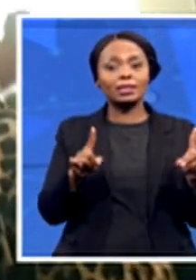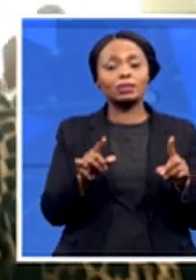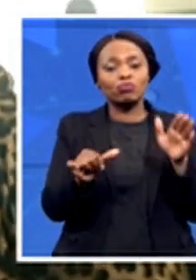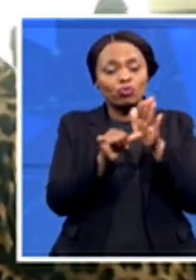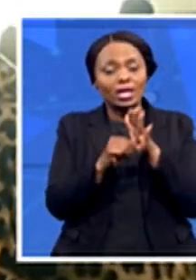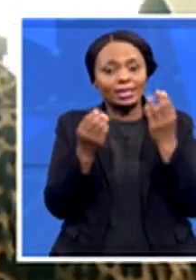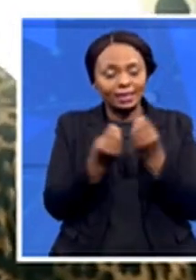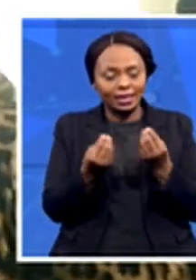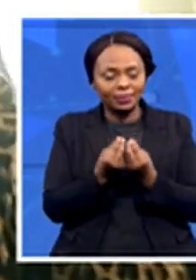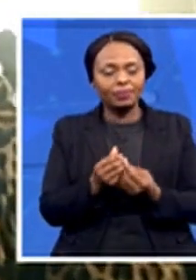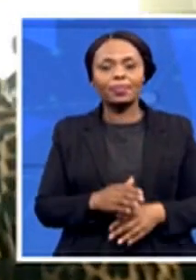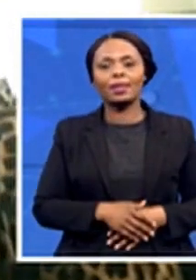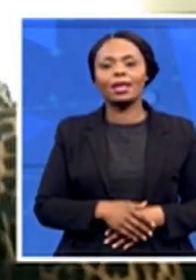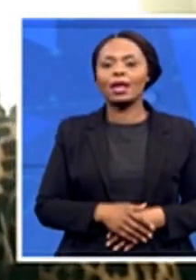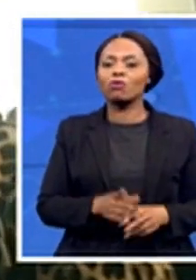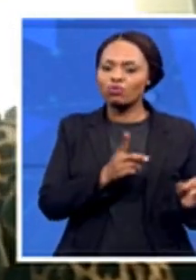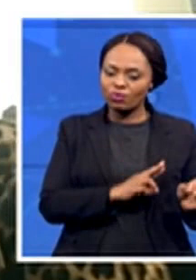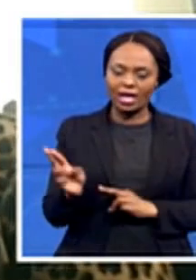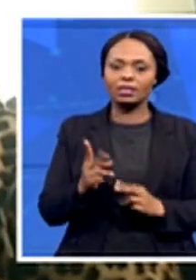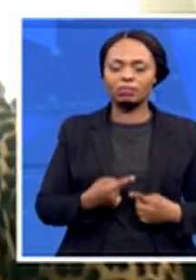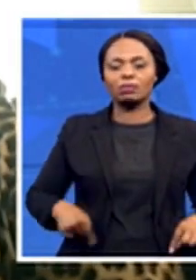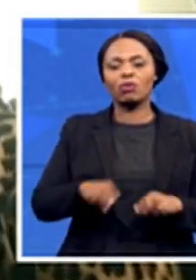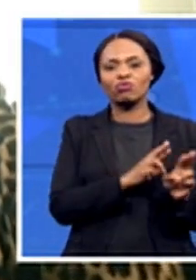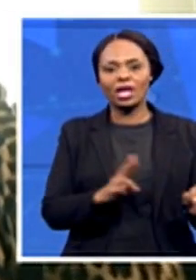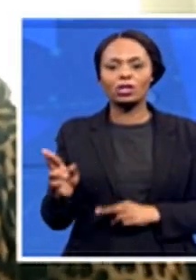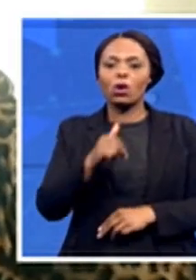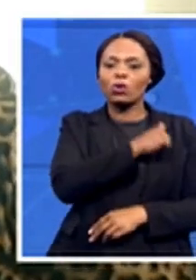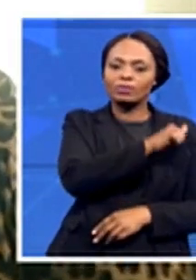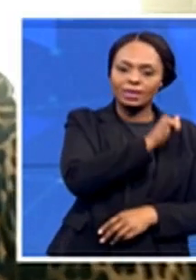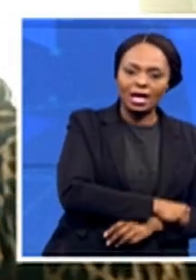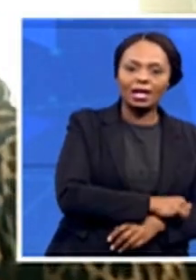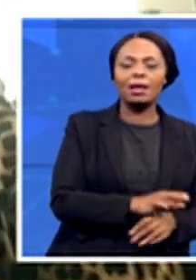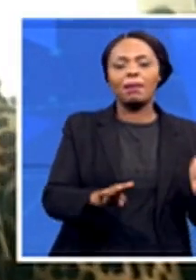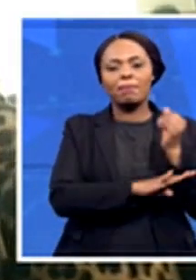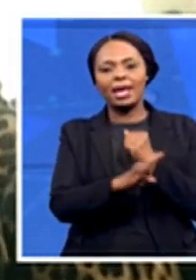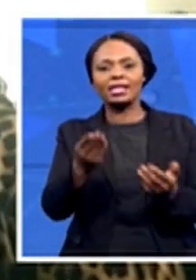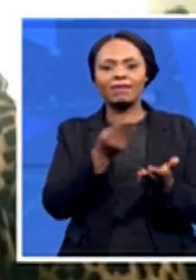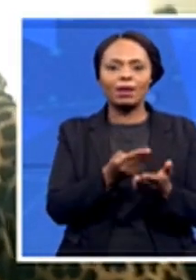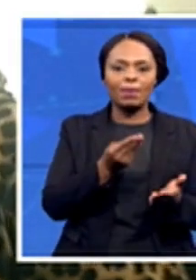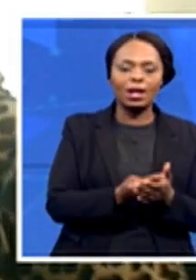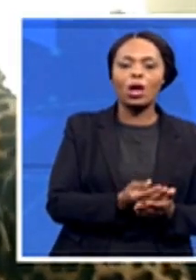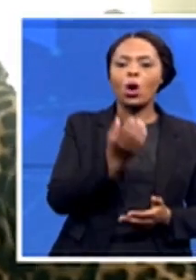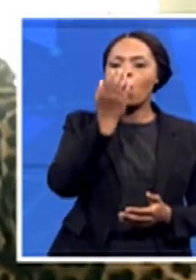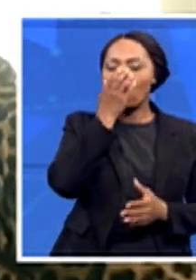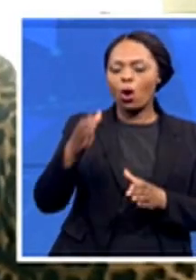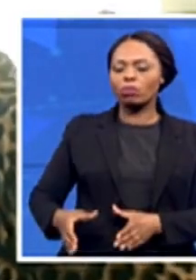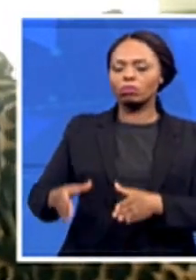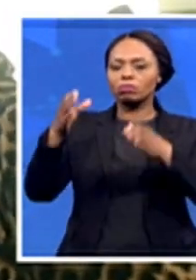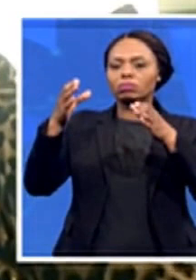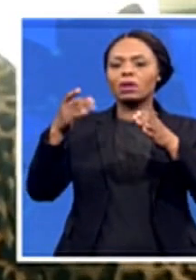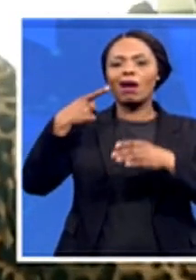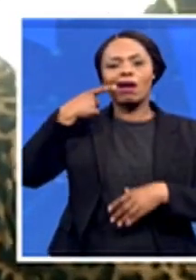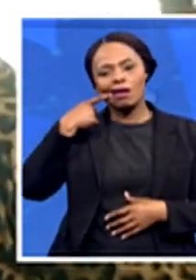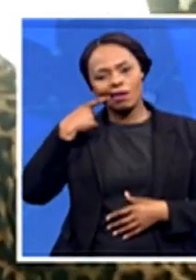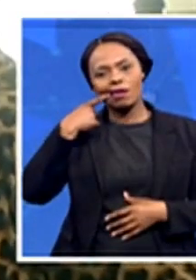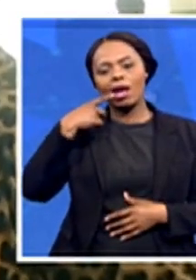terms of our hospitals, in terms of bed availability, oxygen, PPEs, which is something that we are doing, because in the eventuality you need to